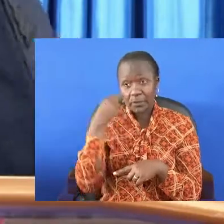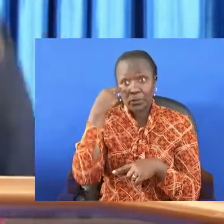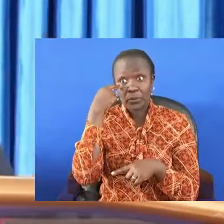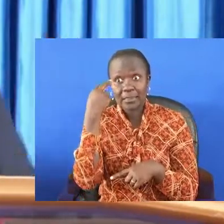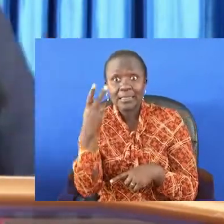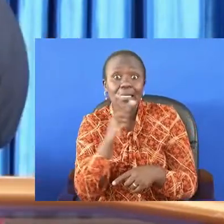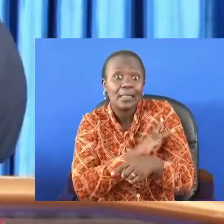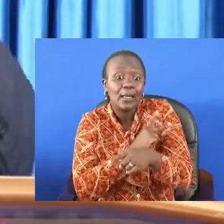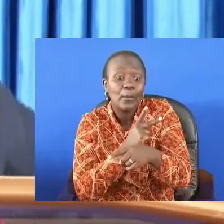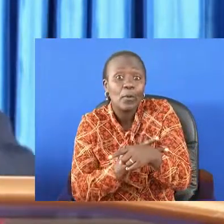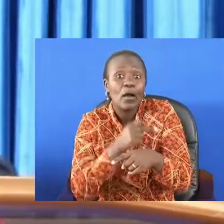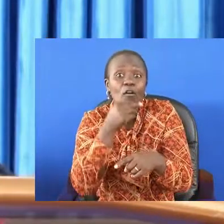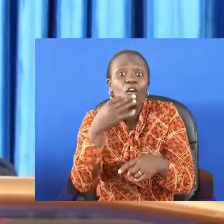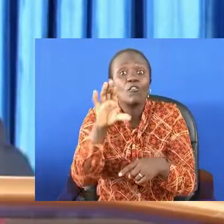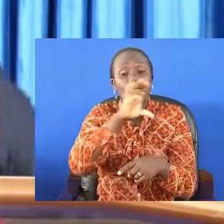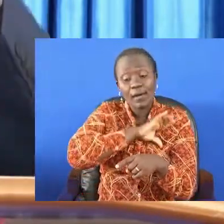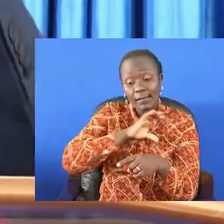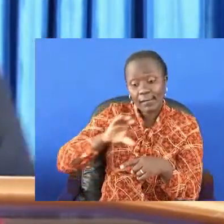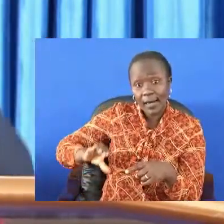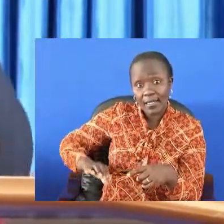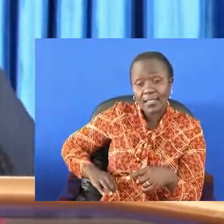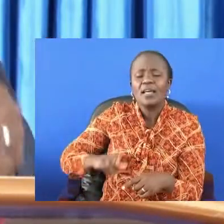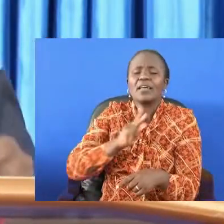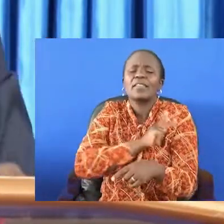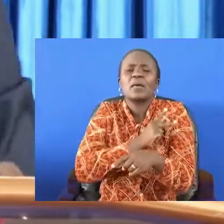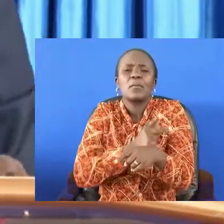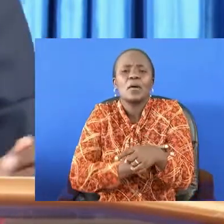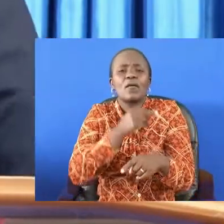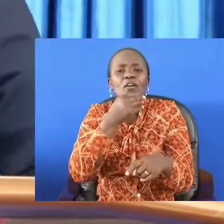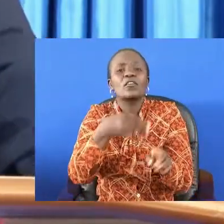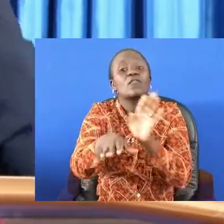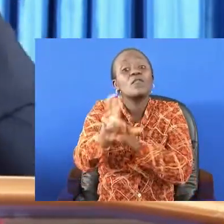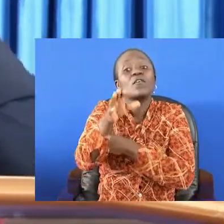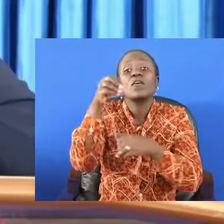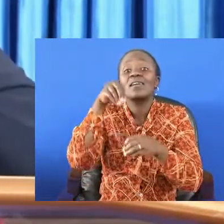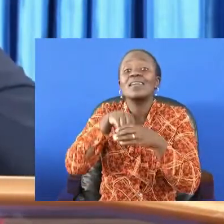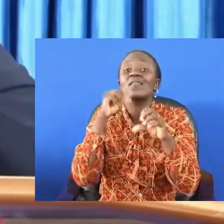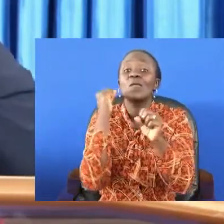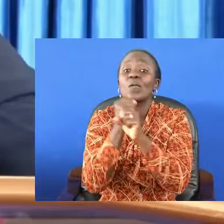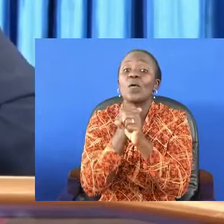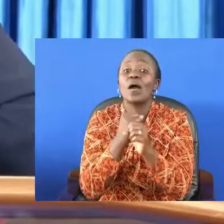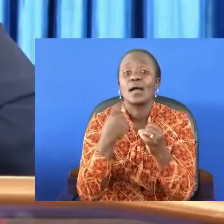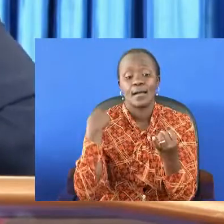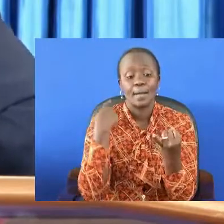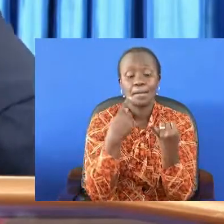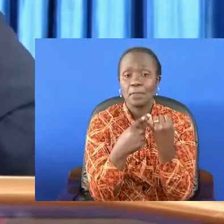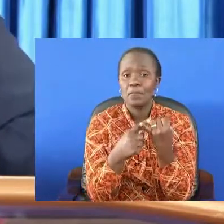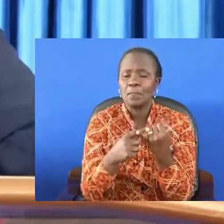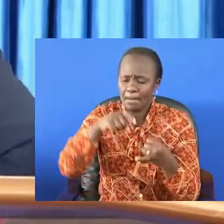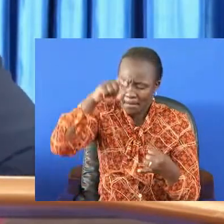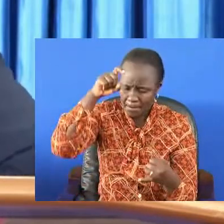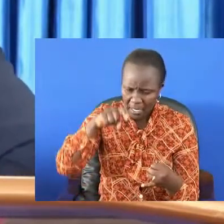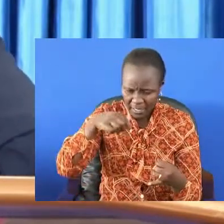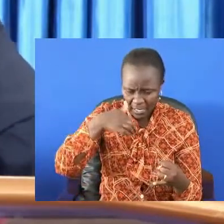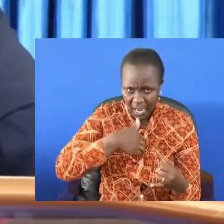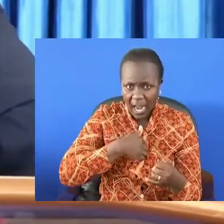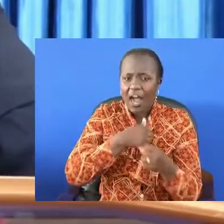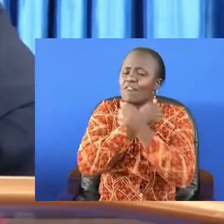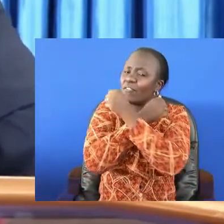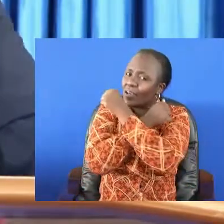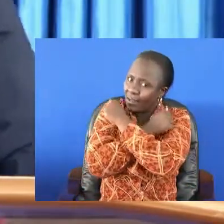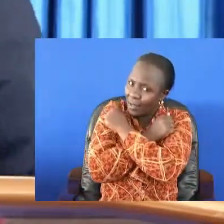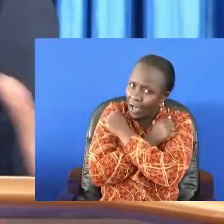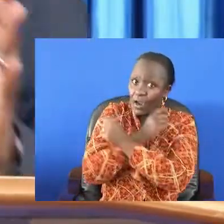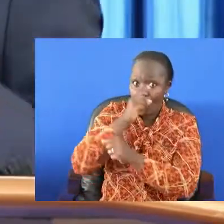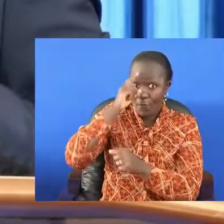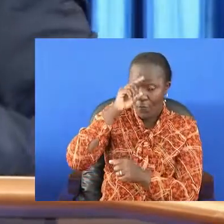the power of Christ, the power of God at work, number one, you must have passion for